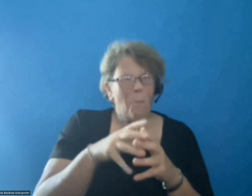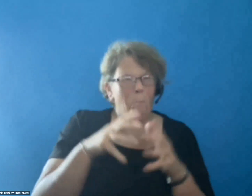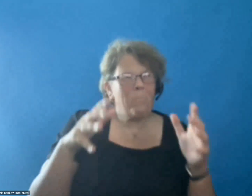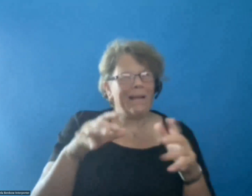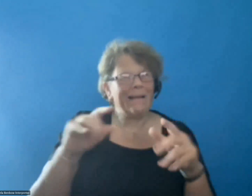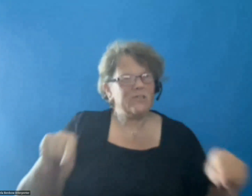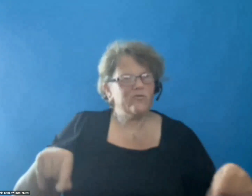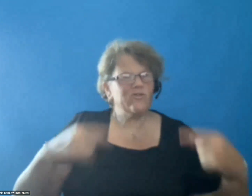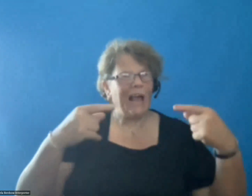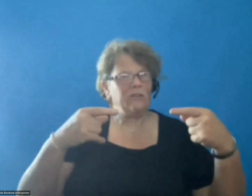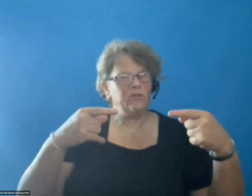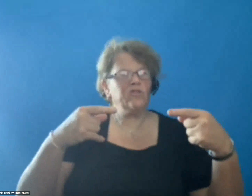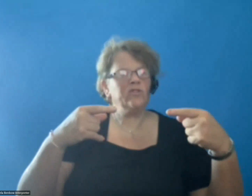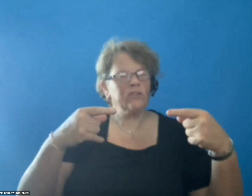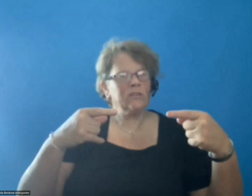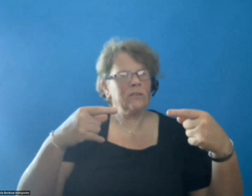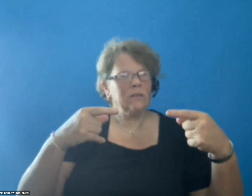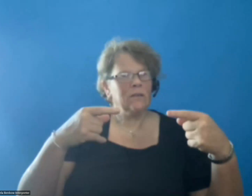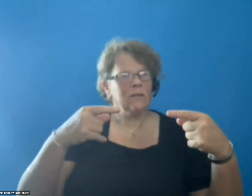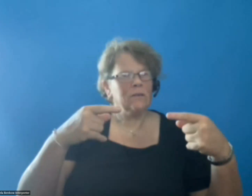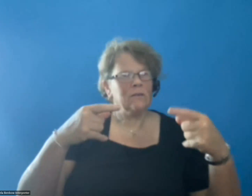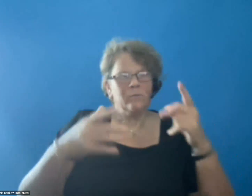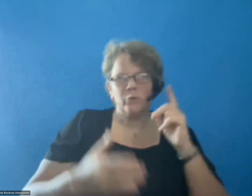in achieving the outcomes you desire?